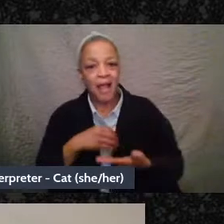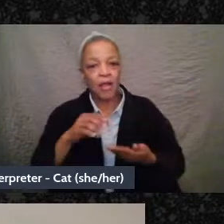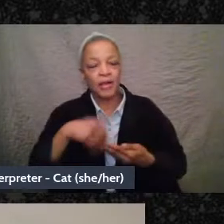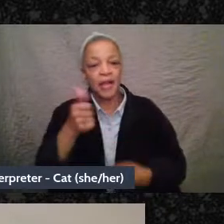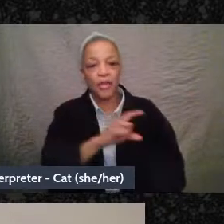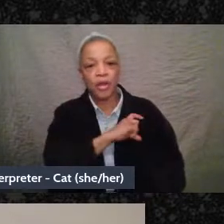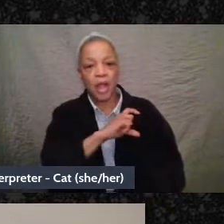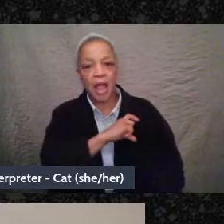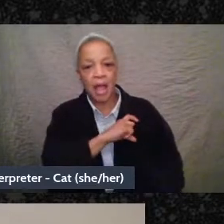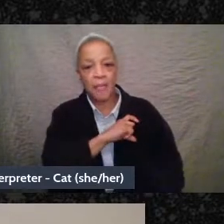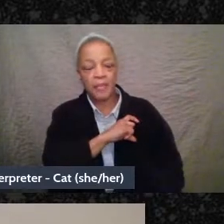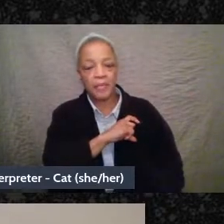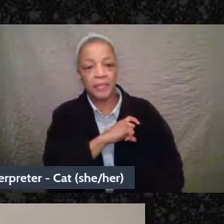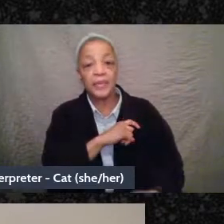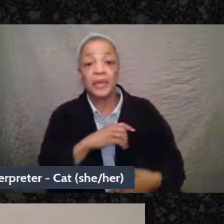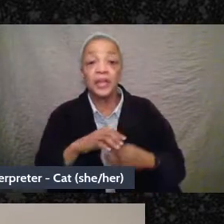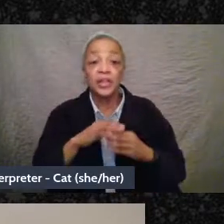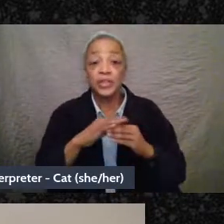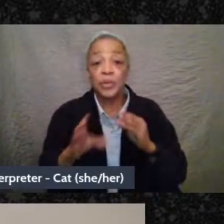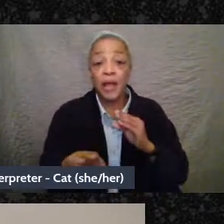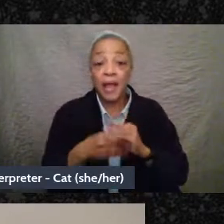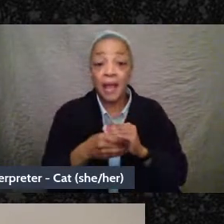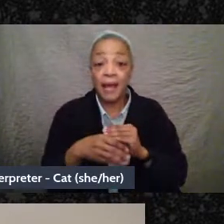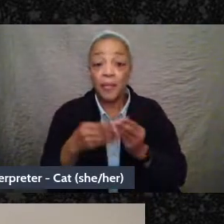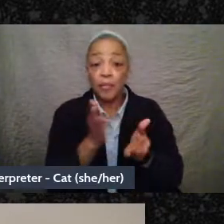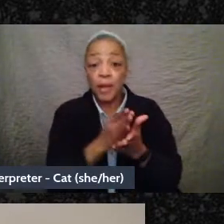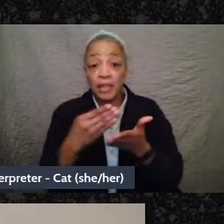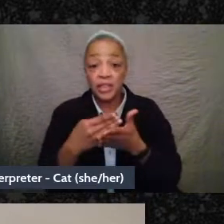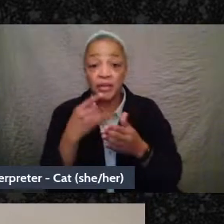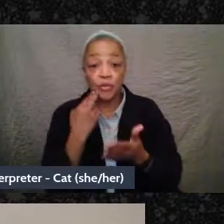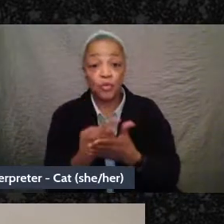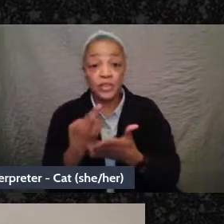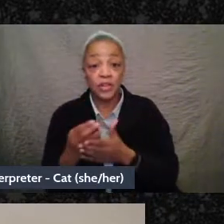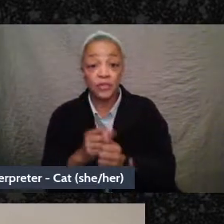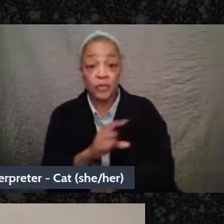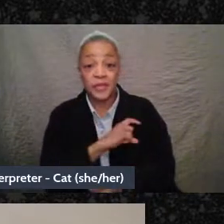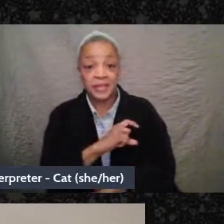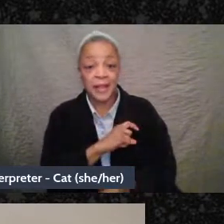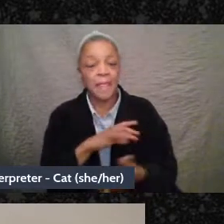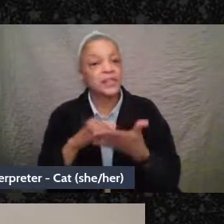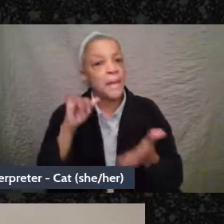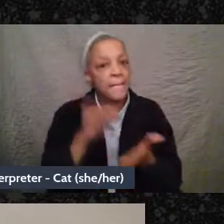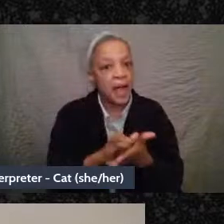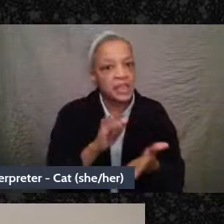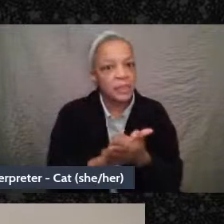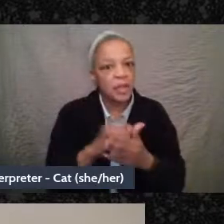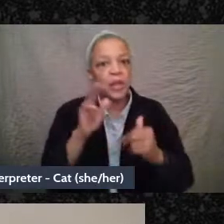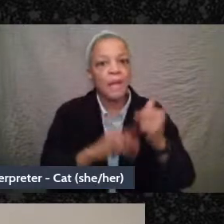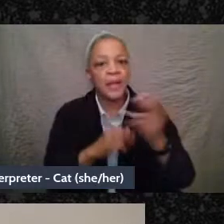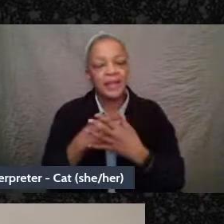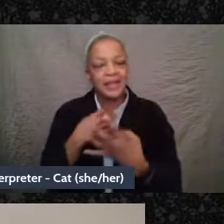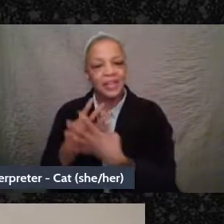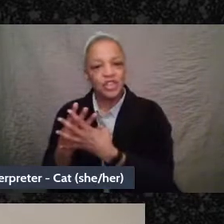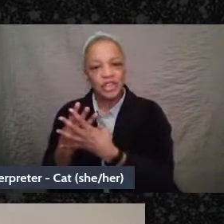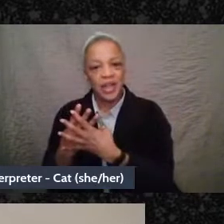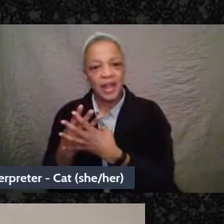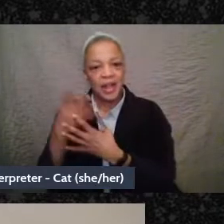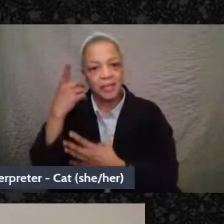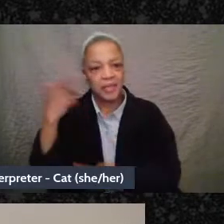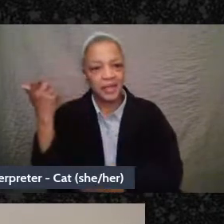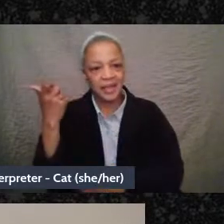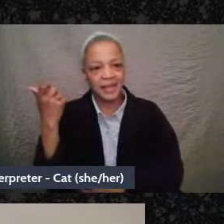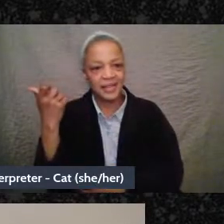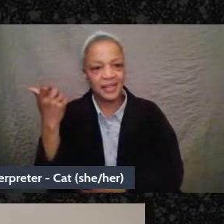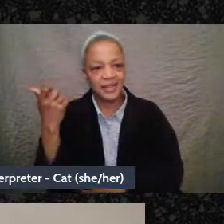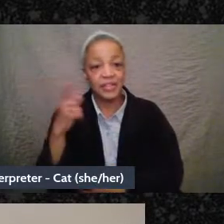impossible to pass another budget that has these resources for police. It's impossible to propose building a jail or police station because